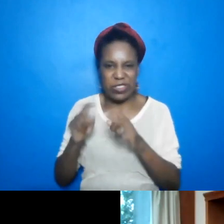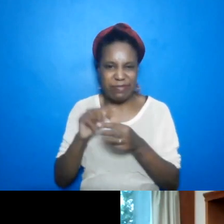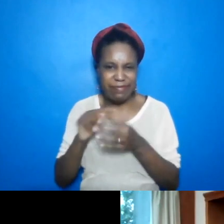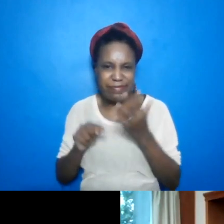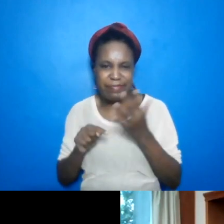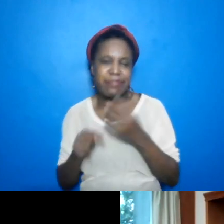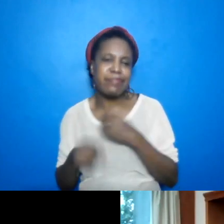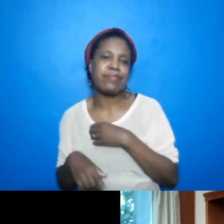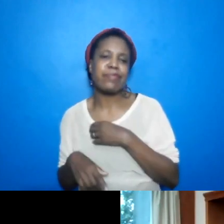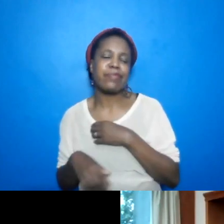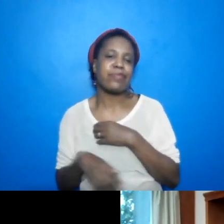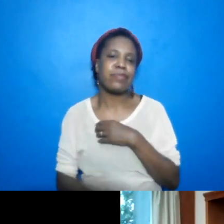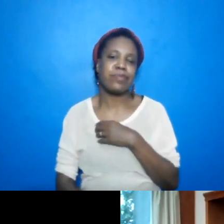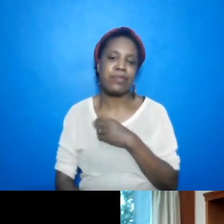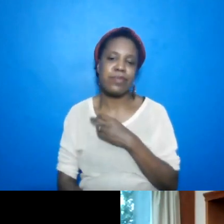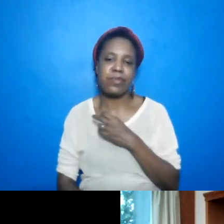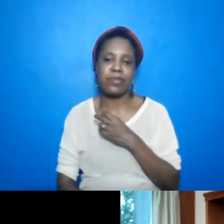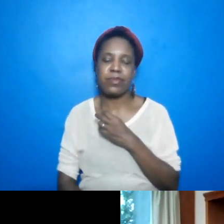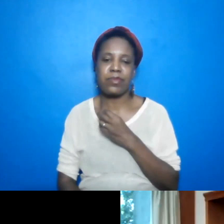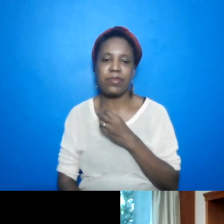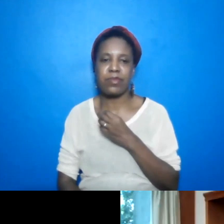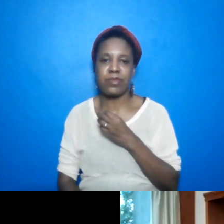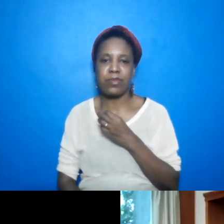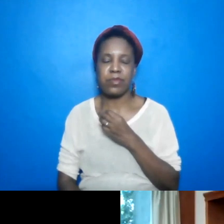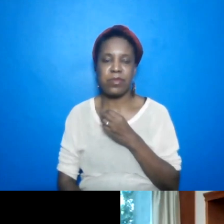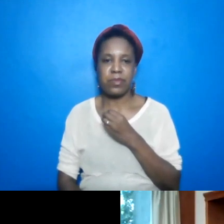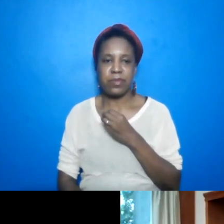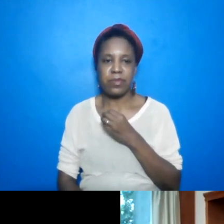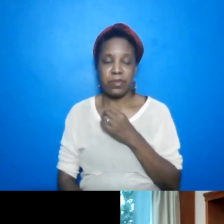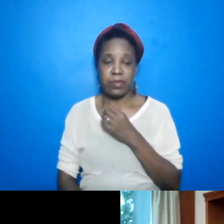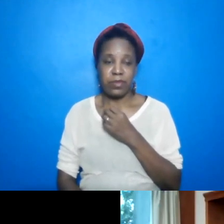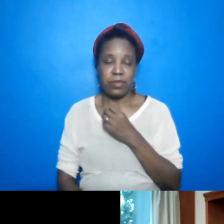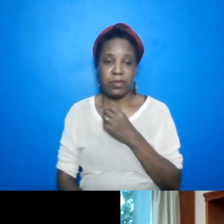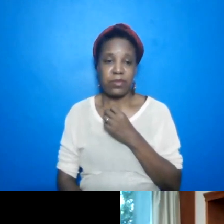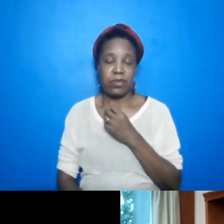ideal mix that you would want to see